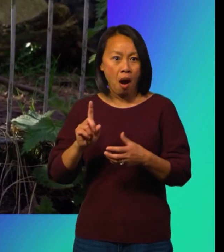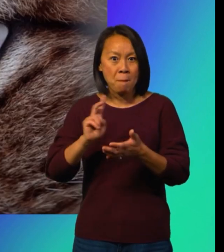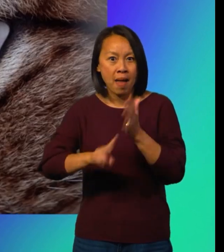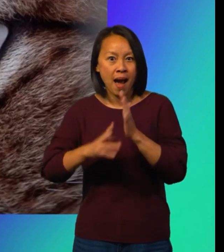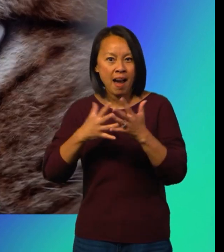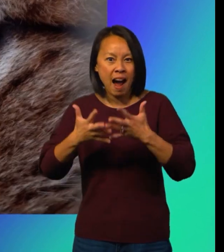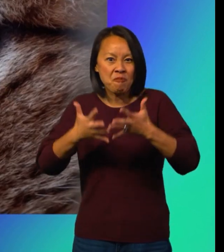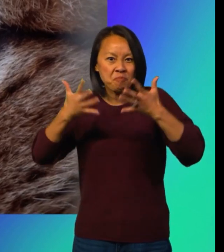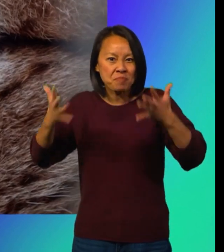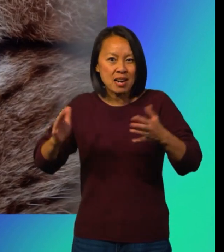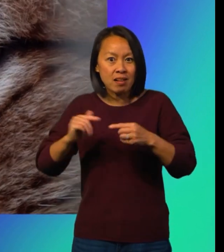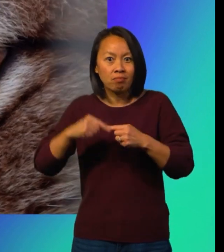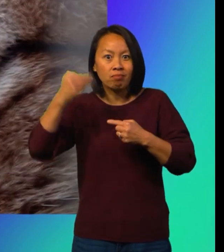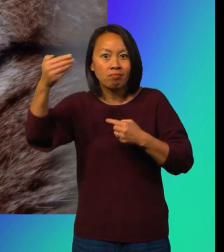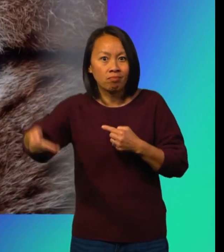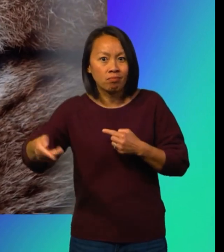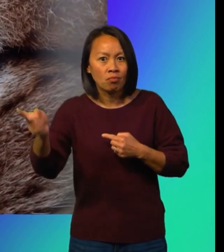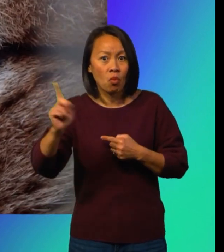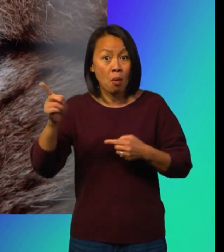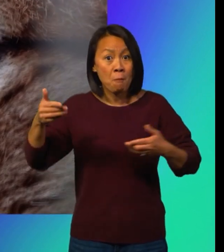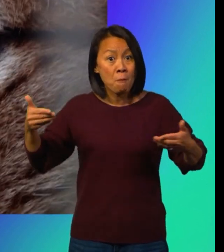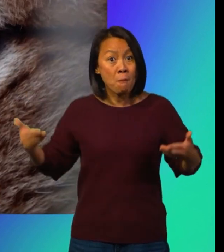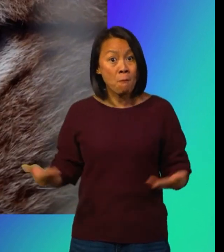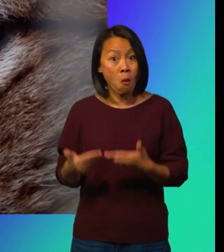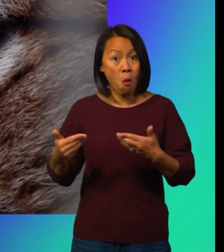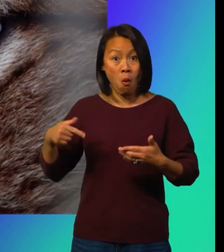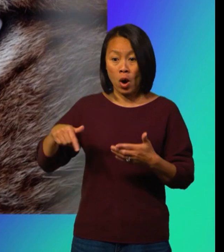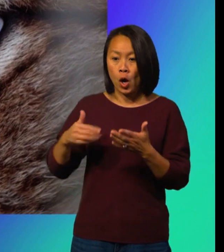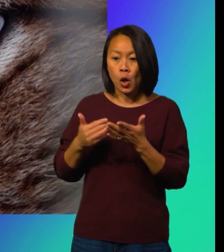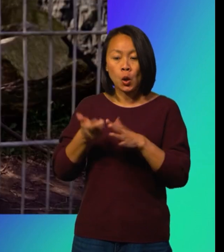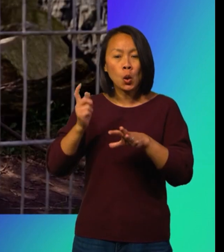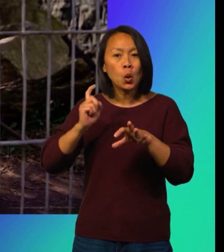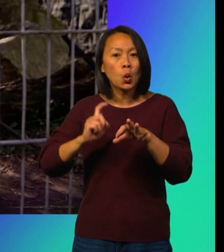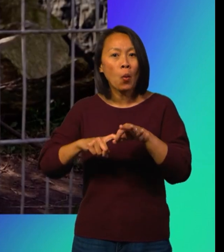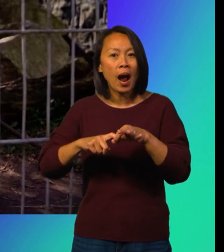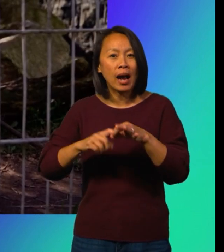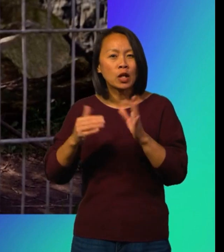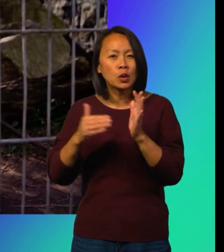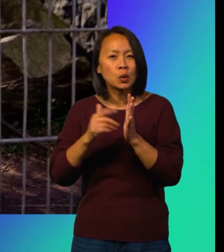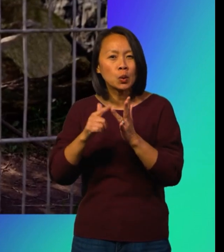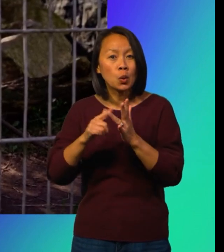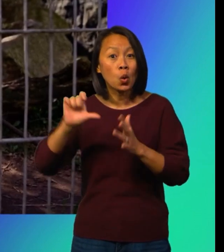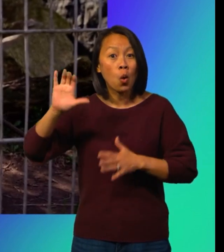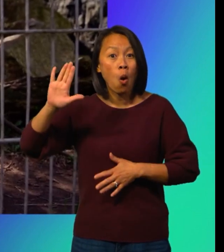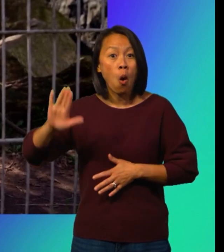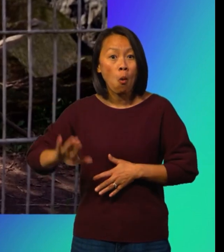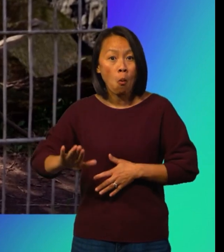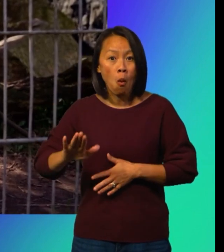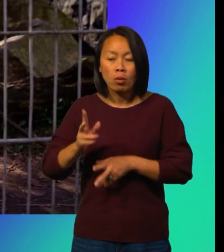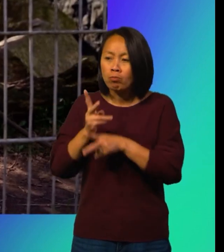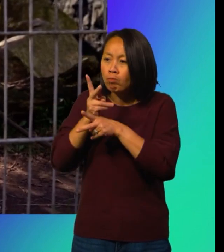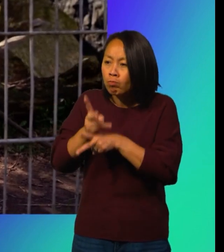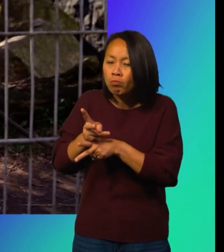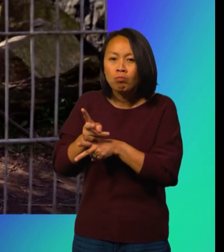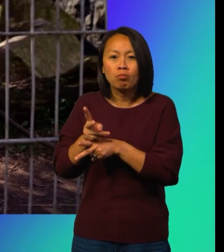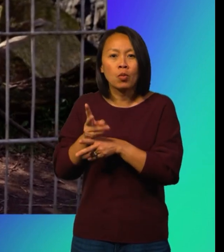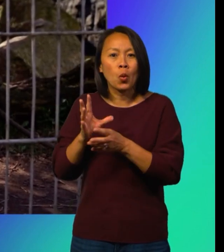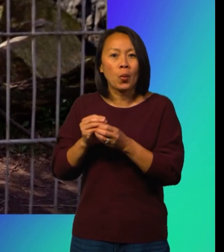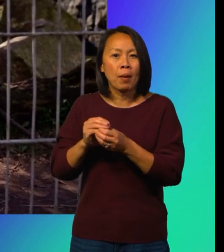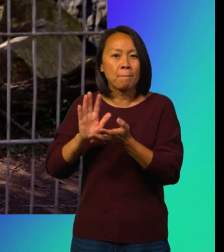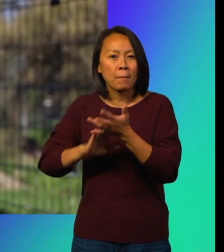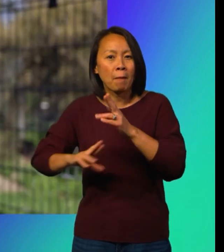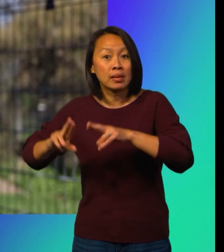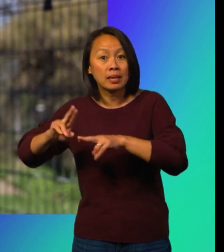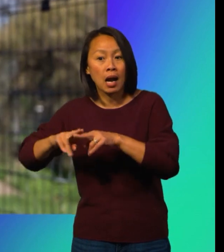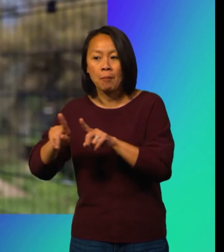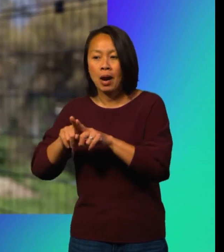here at Newquay Zoo in Cornwall and has been cared for by her parents, Kixie and Onyx, and keeper Tracy. She doesn't really